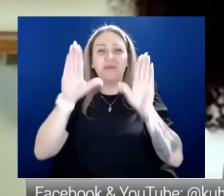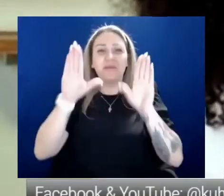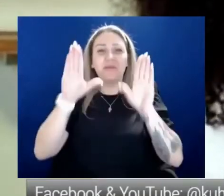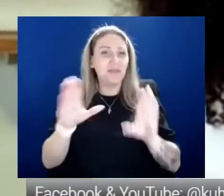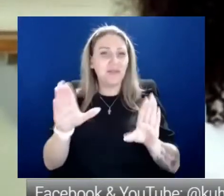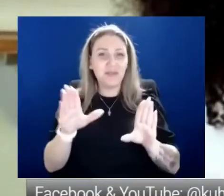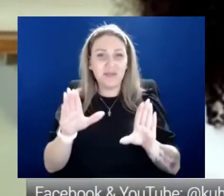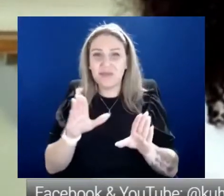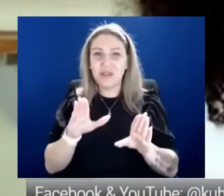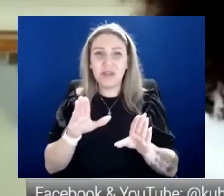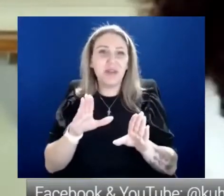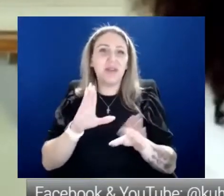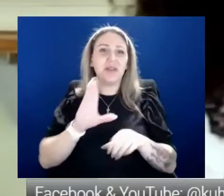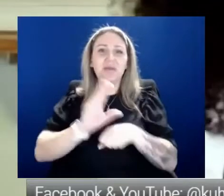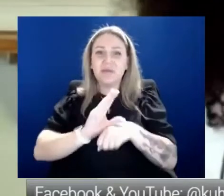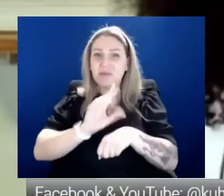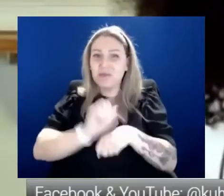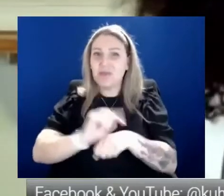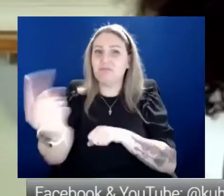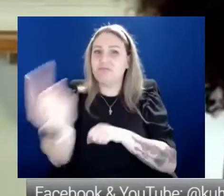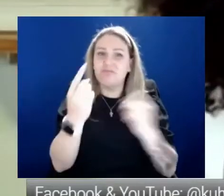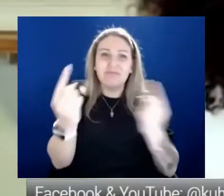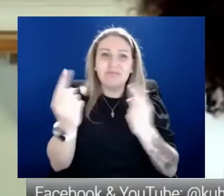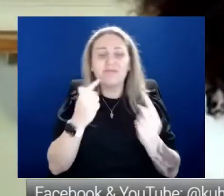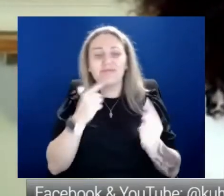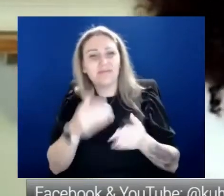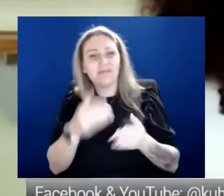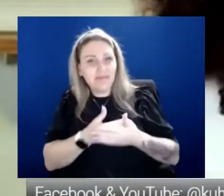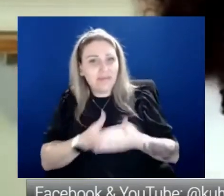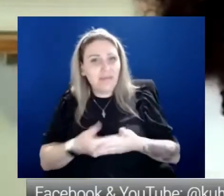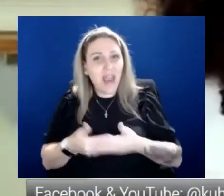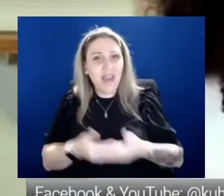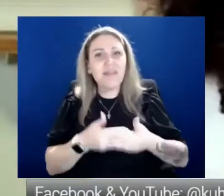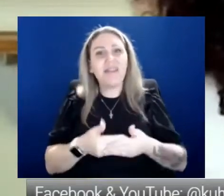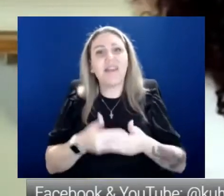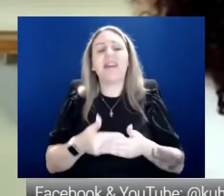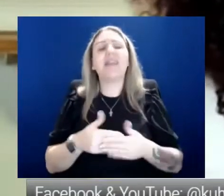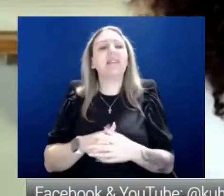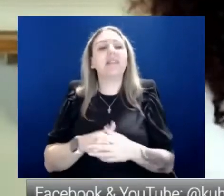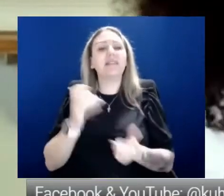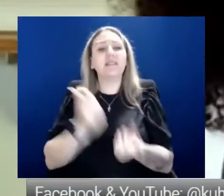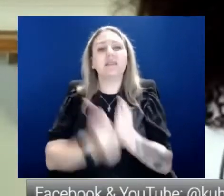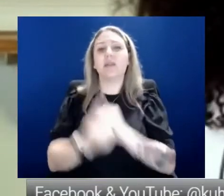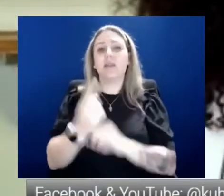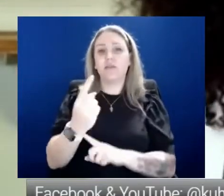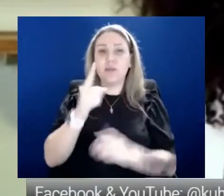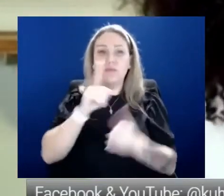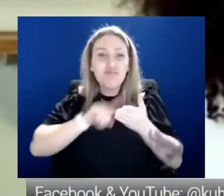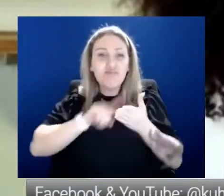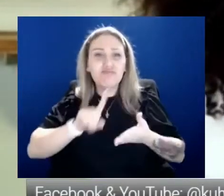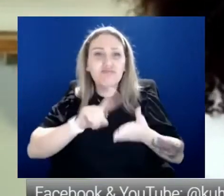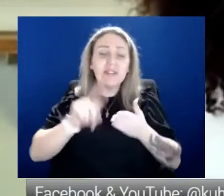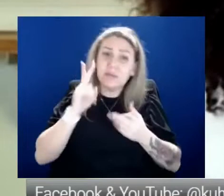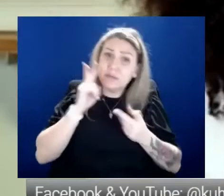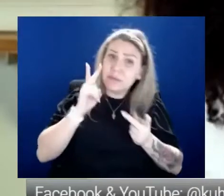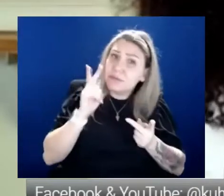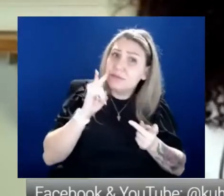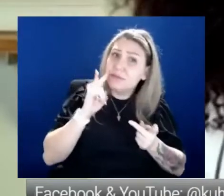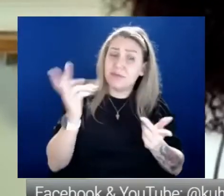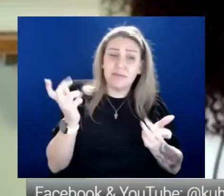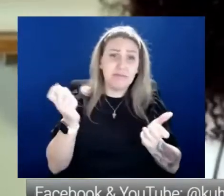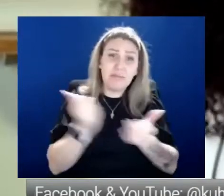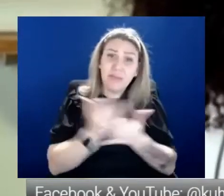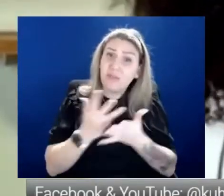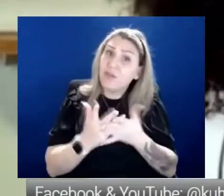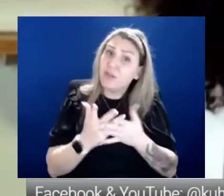consultants came to see me, a new baby, and everyone was checking in to make sure things were going the way